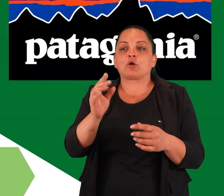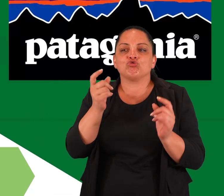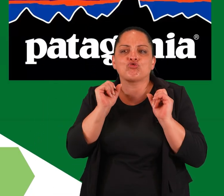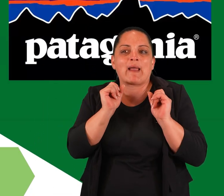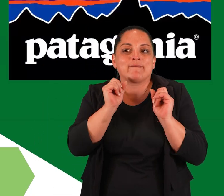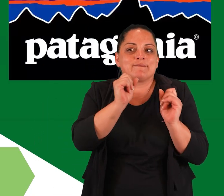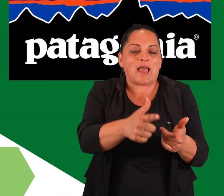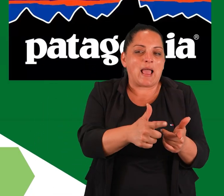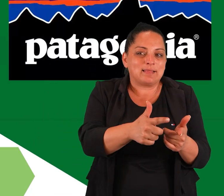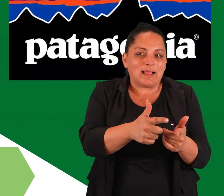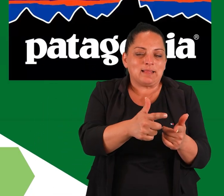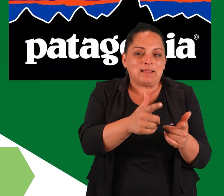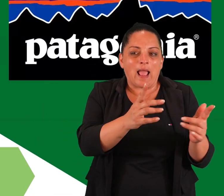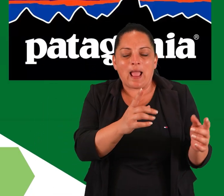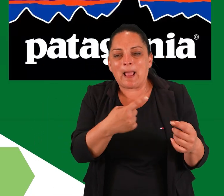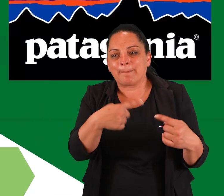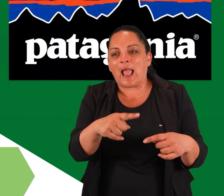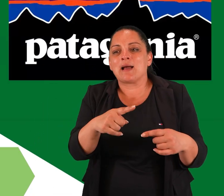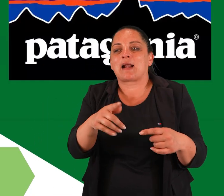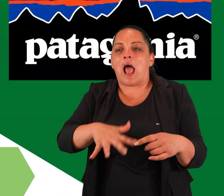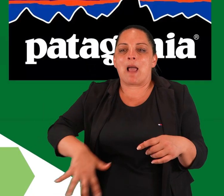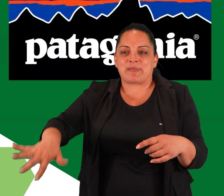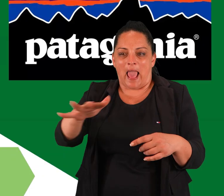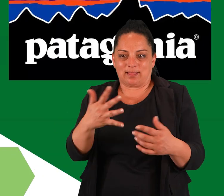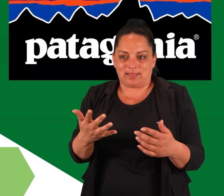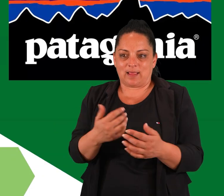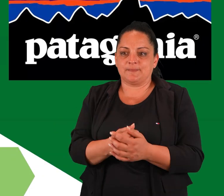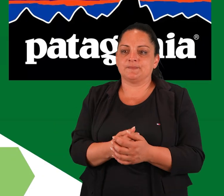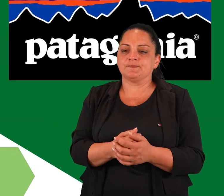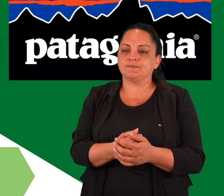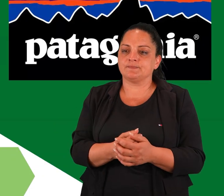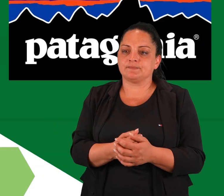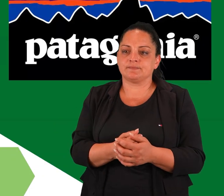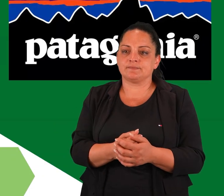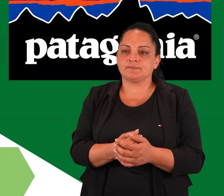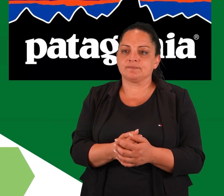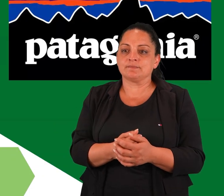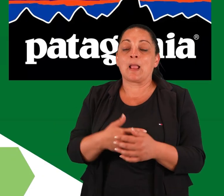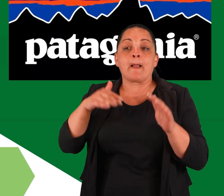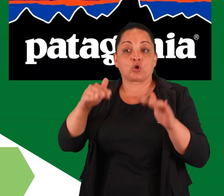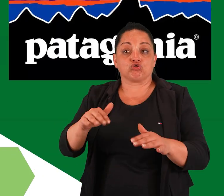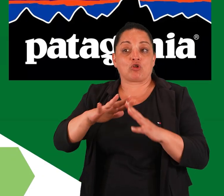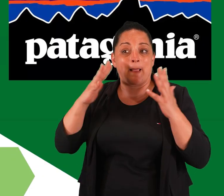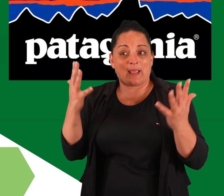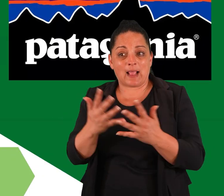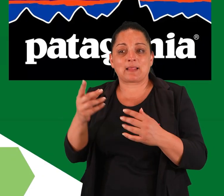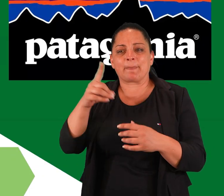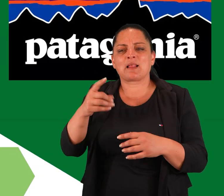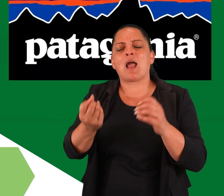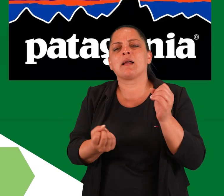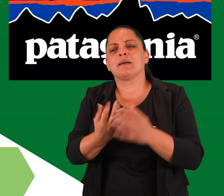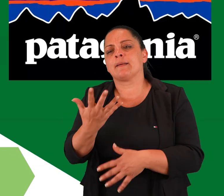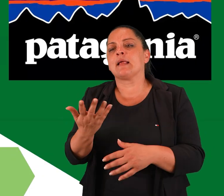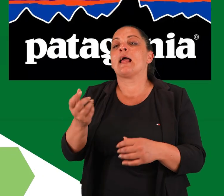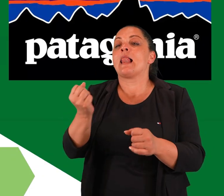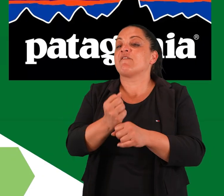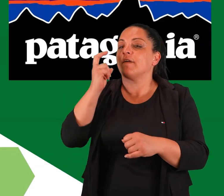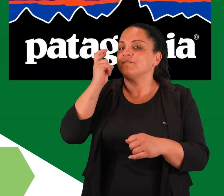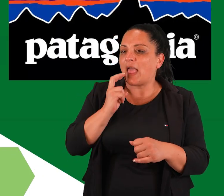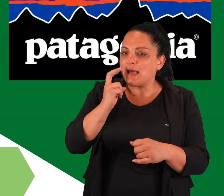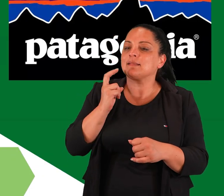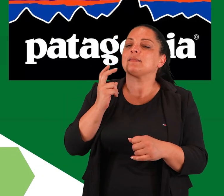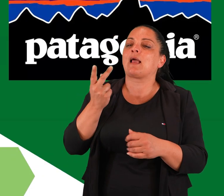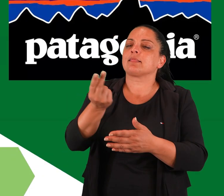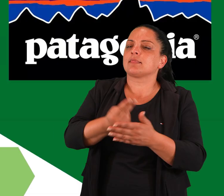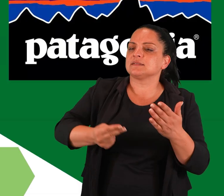environmental causes, and reinvests the profits into environmental protection. Patagonia also creates green jobs in